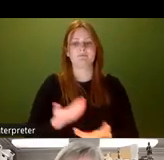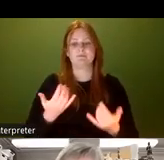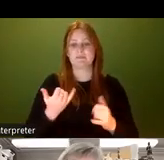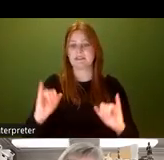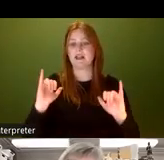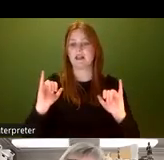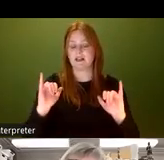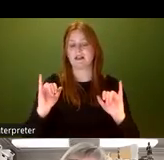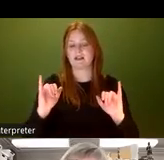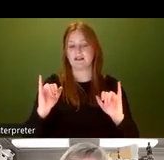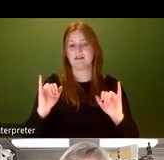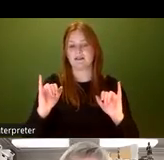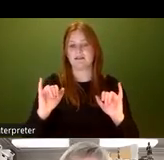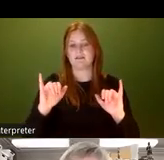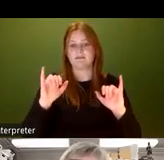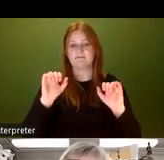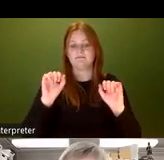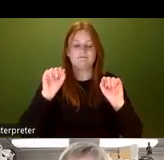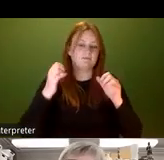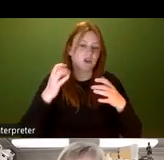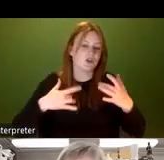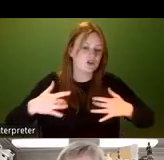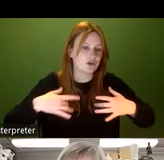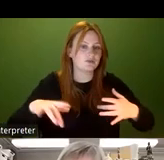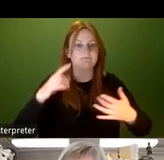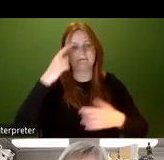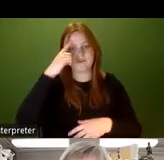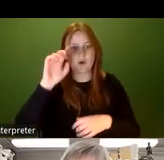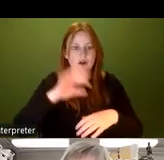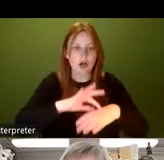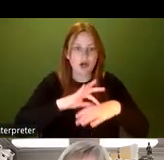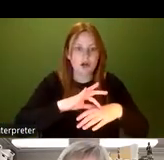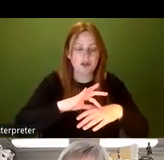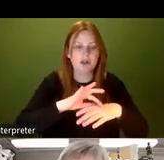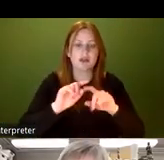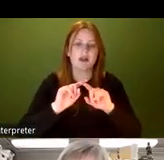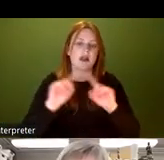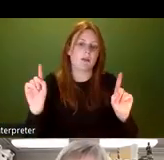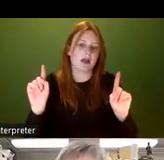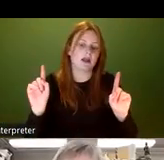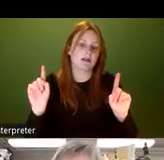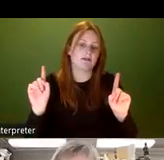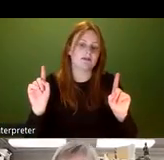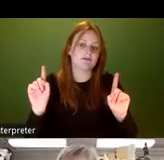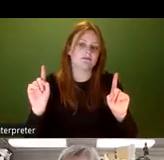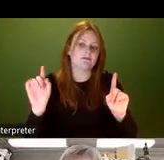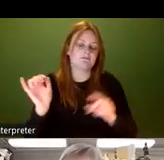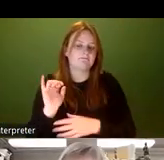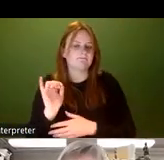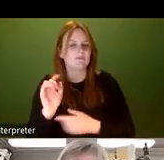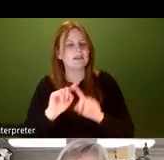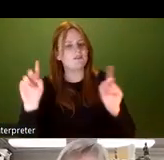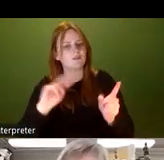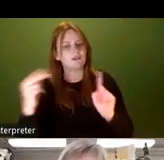for planet Earth, but you know, there was really a turnaround in terms of trying to